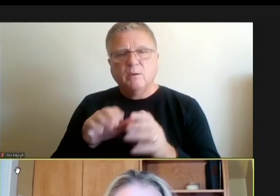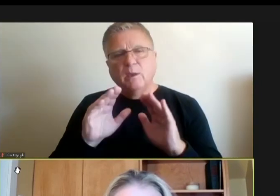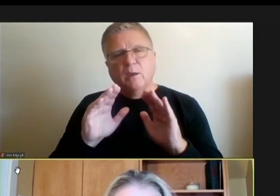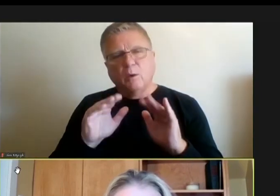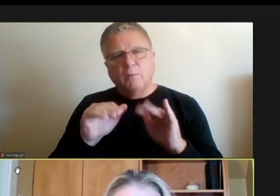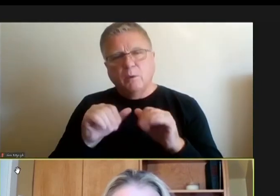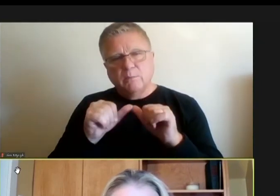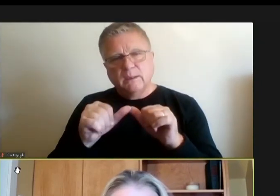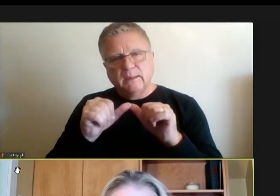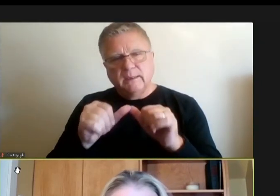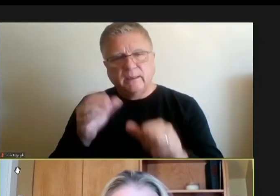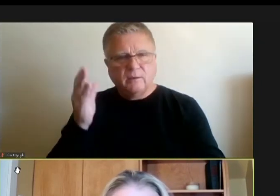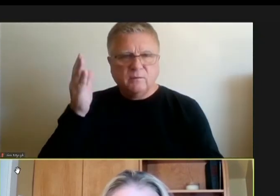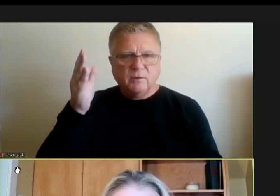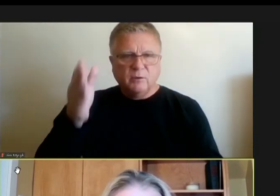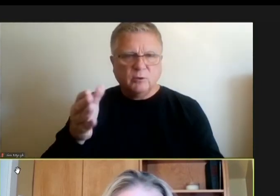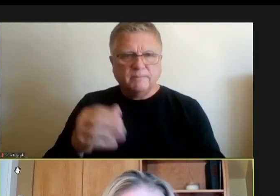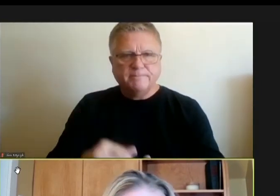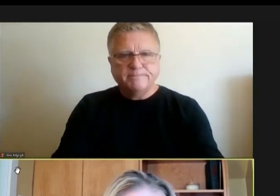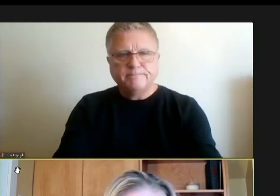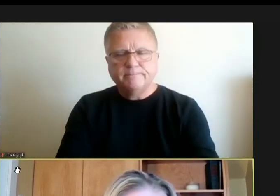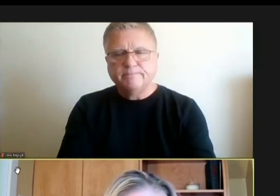future.